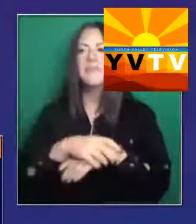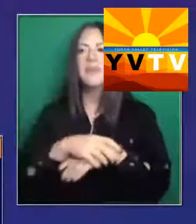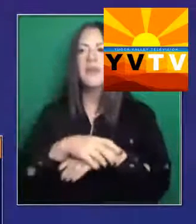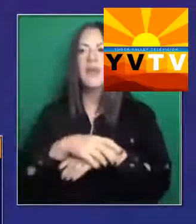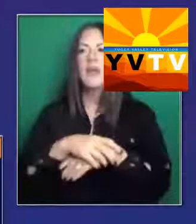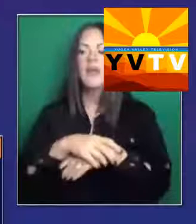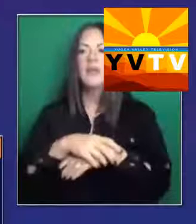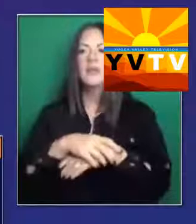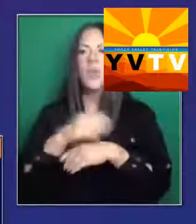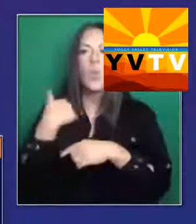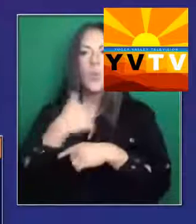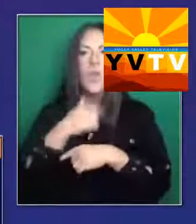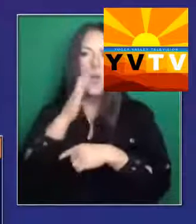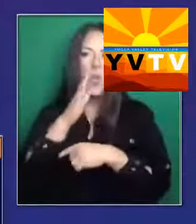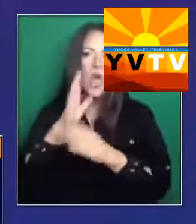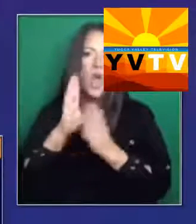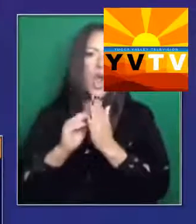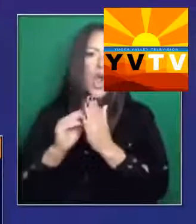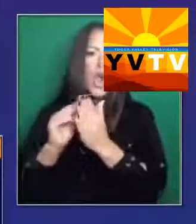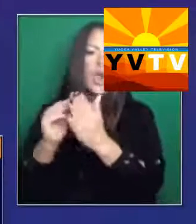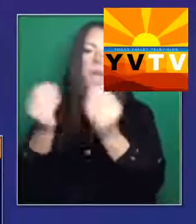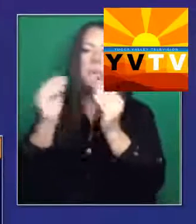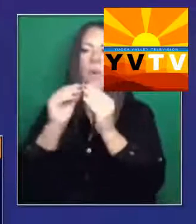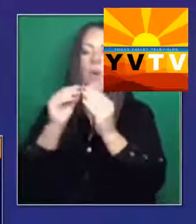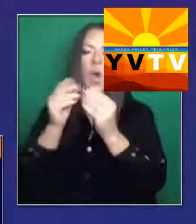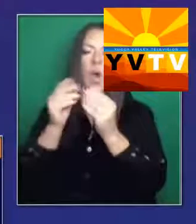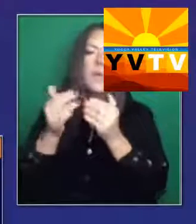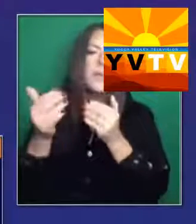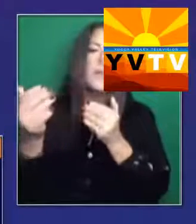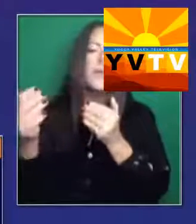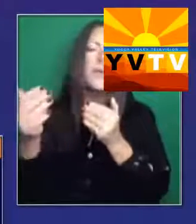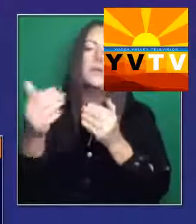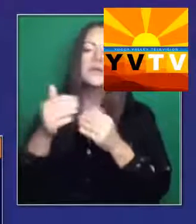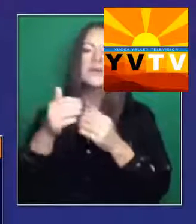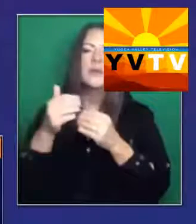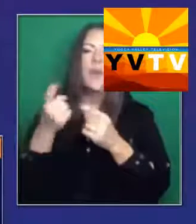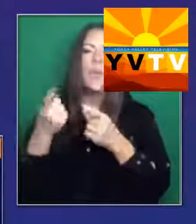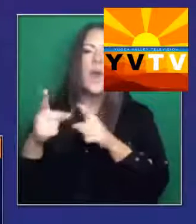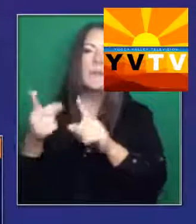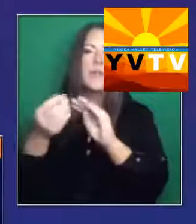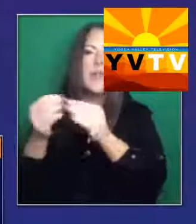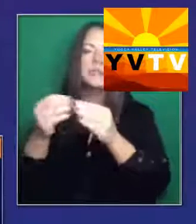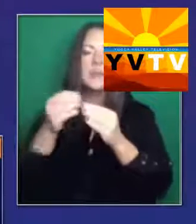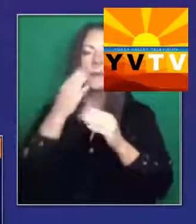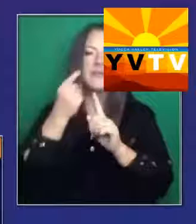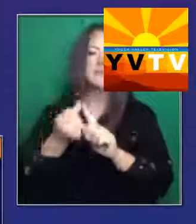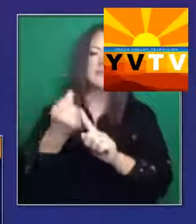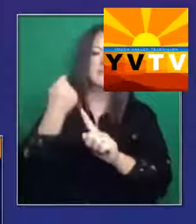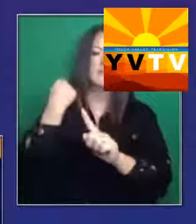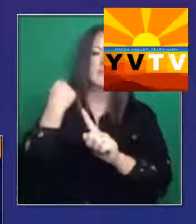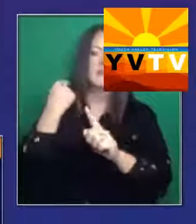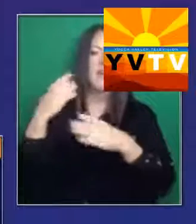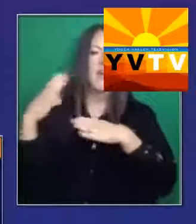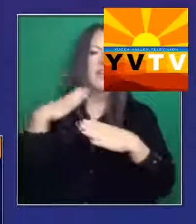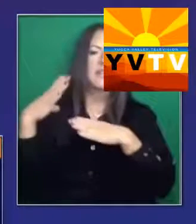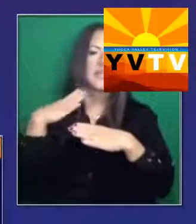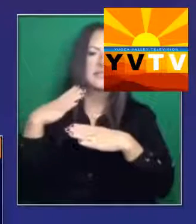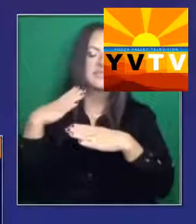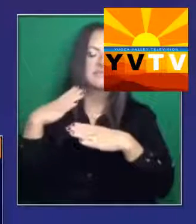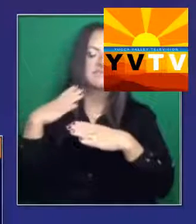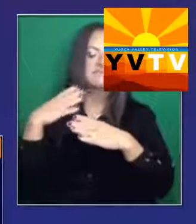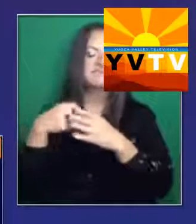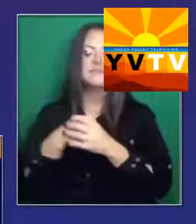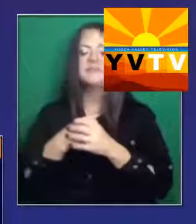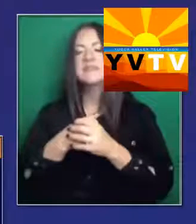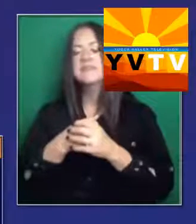that I referenced in the top of this presentation begins to give way to more understanding of what's happened in the